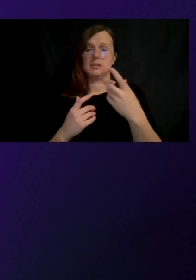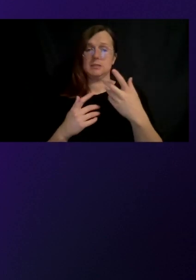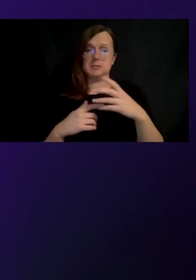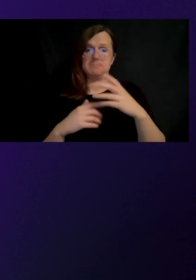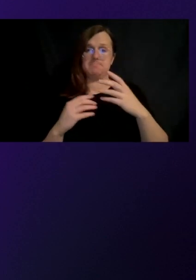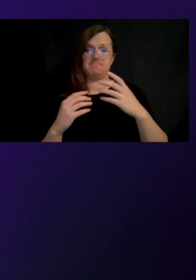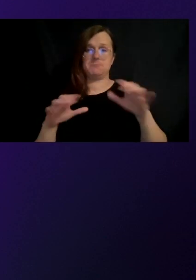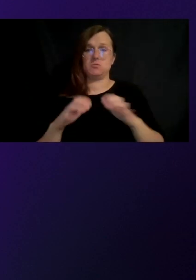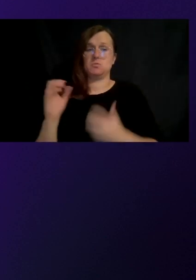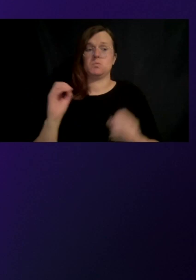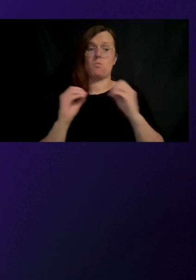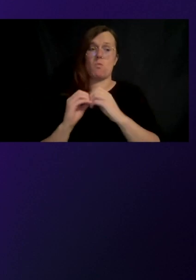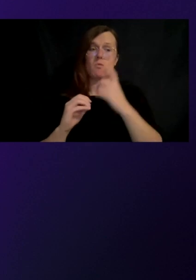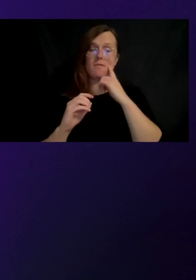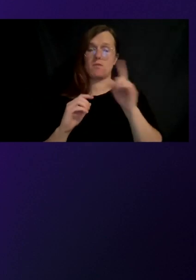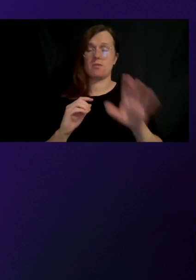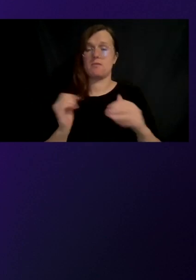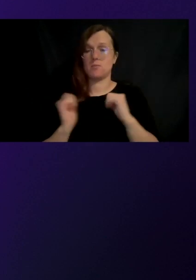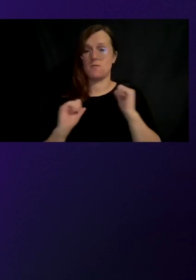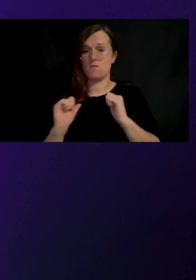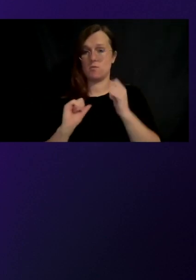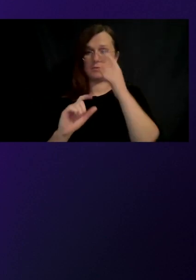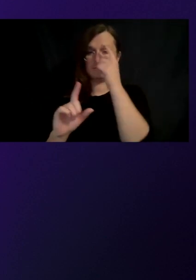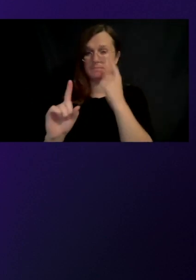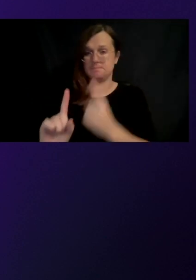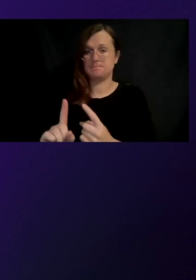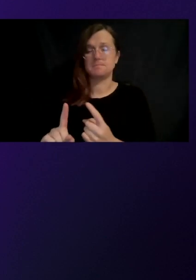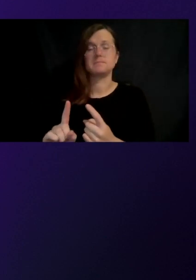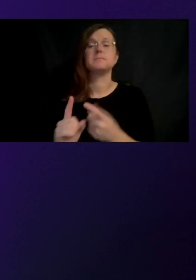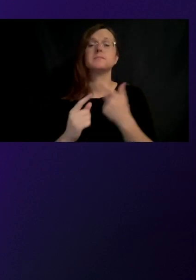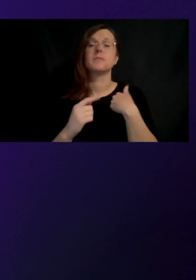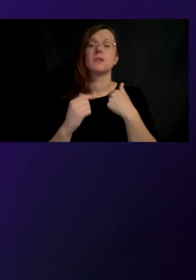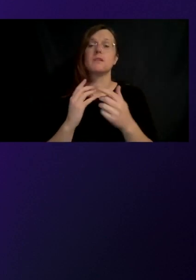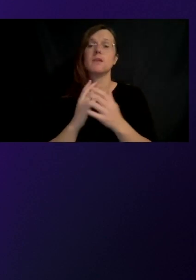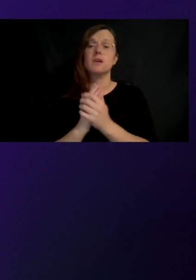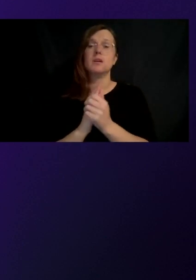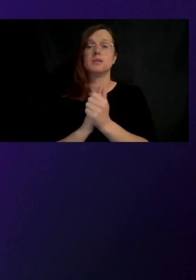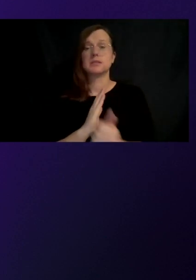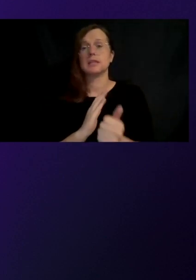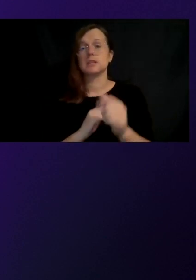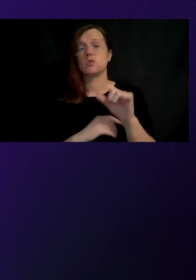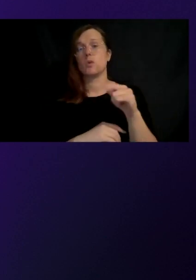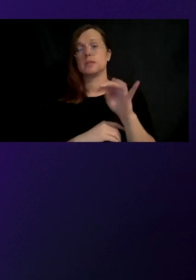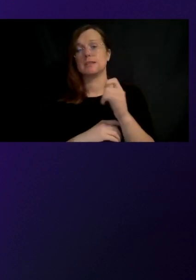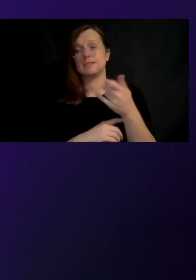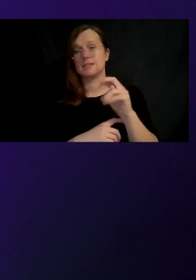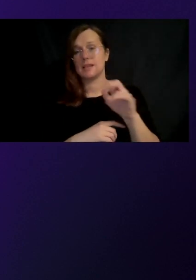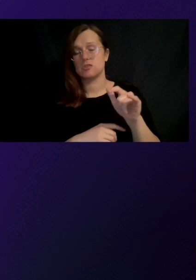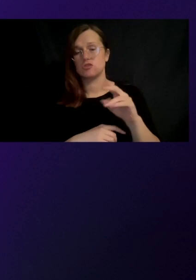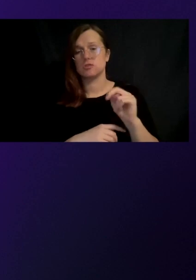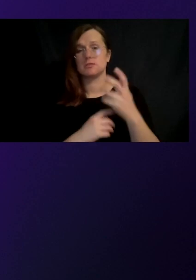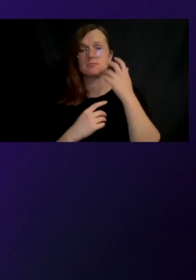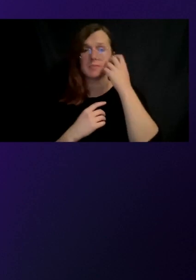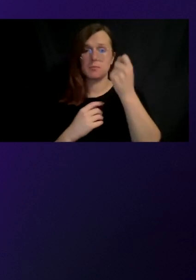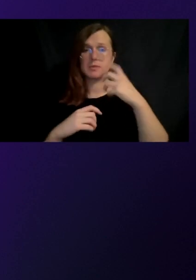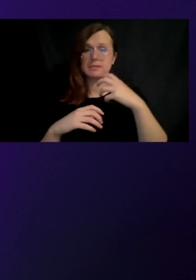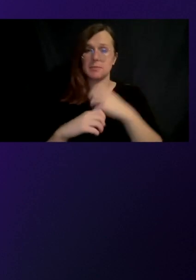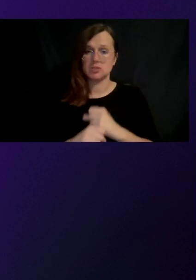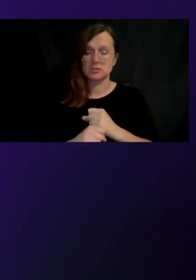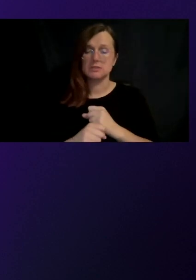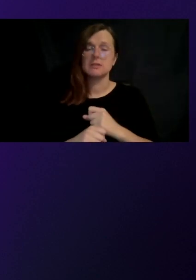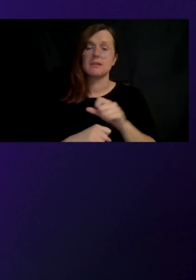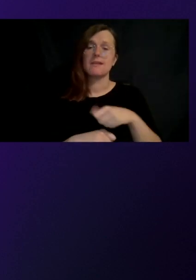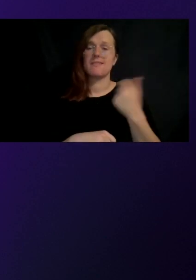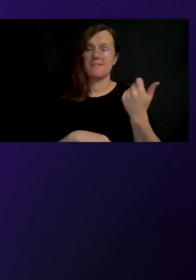much better level. So using techniques such as, say, 4-bit quantization, memory decompression, or any other novel idea. Yeah, you know,